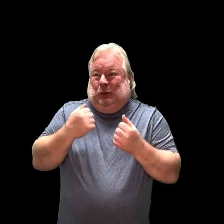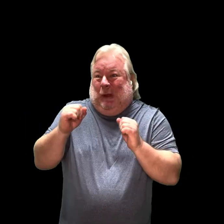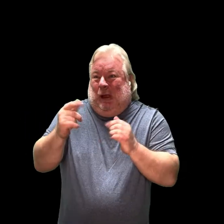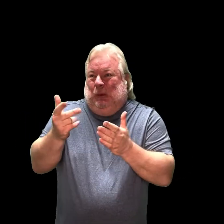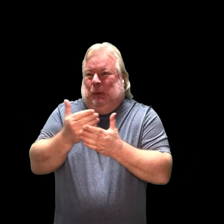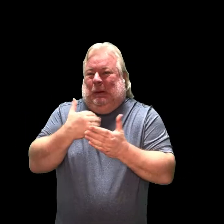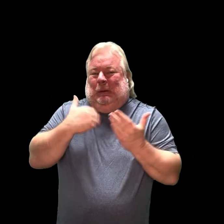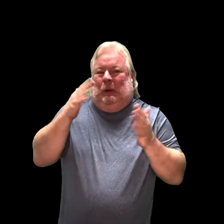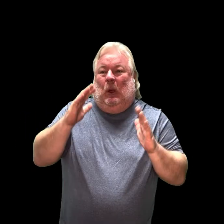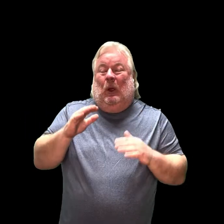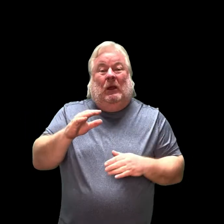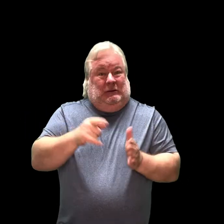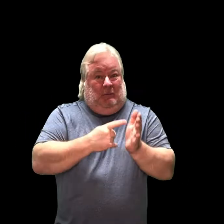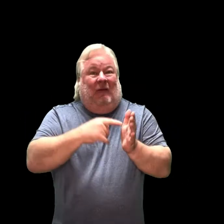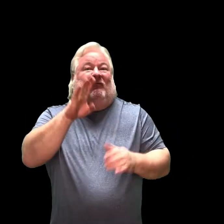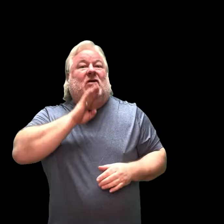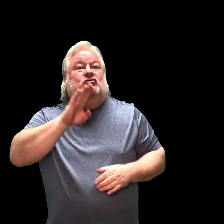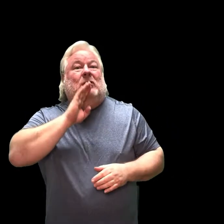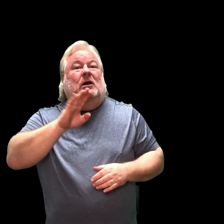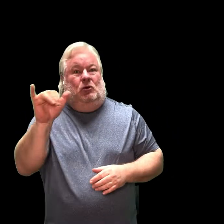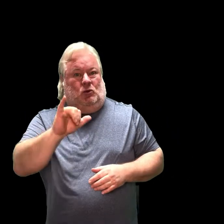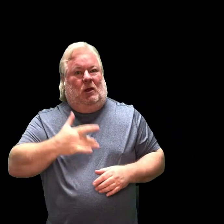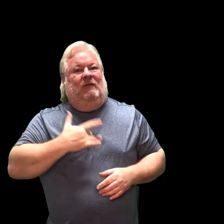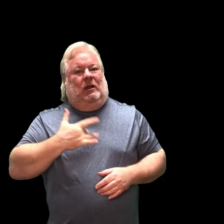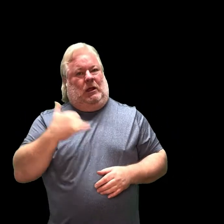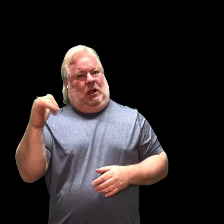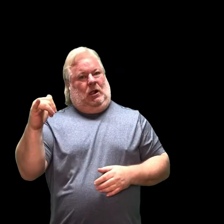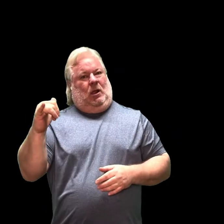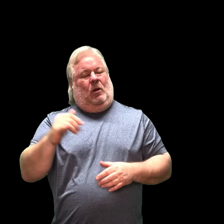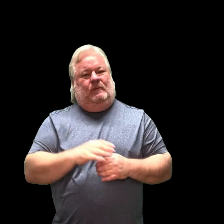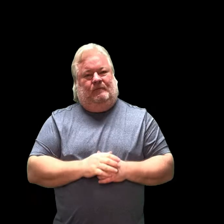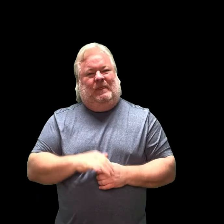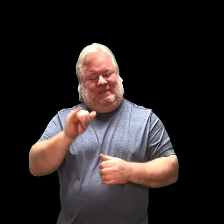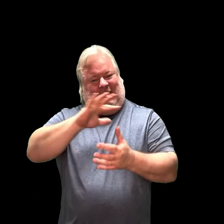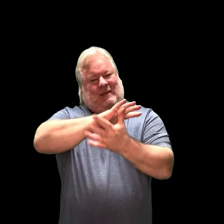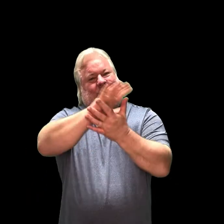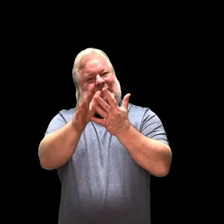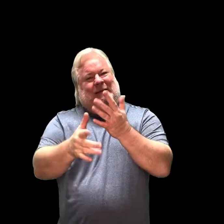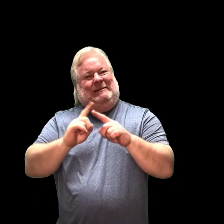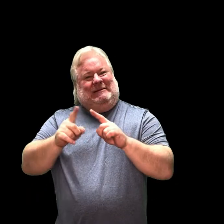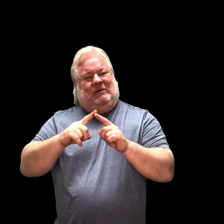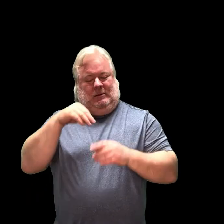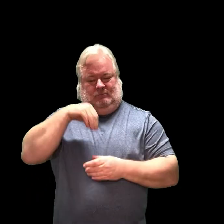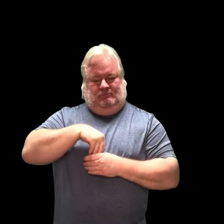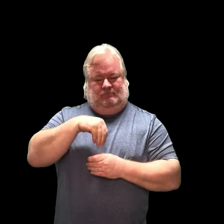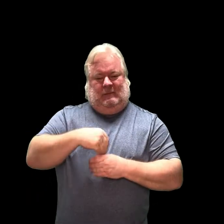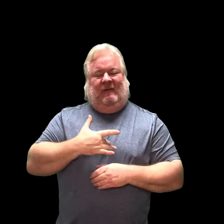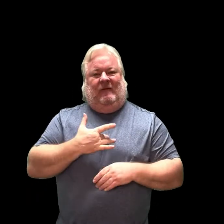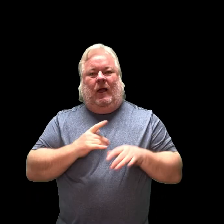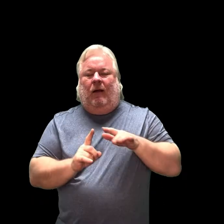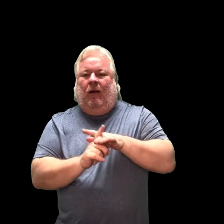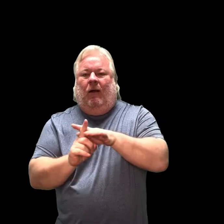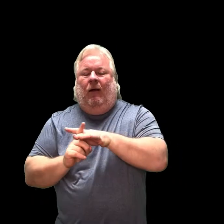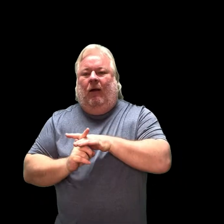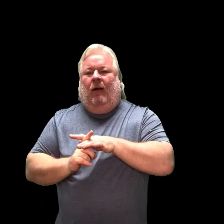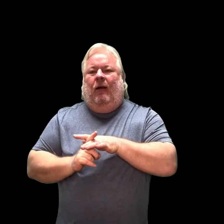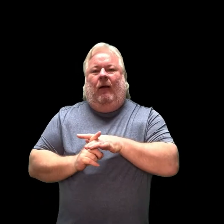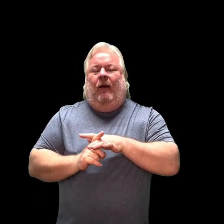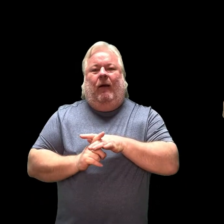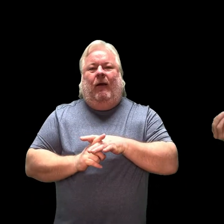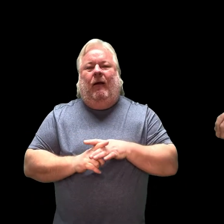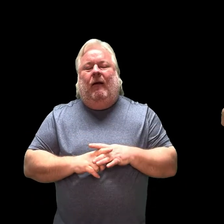scared. It might be when you're frustrated. So any of these different types of feelings, they're